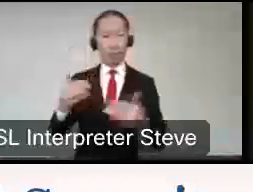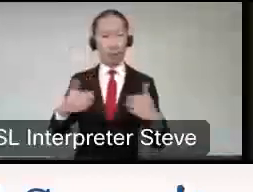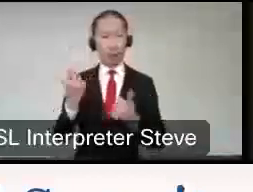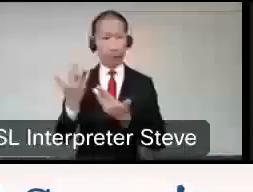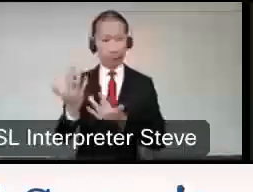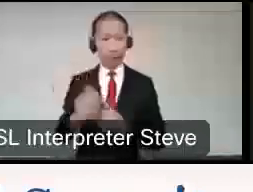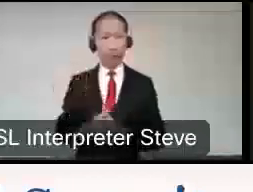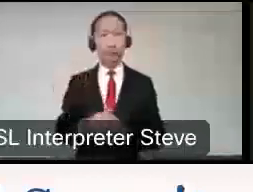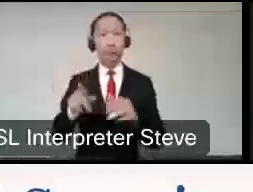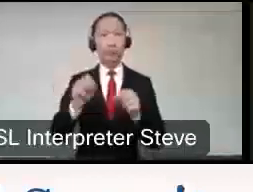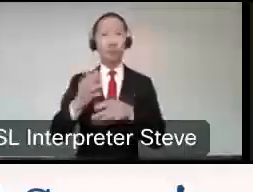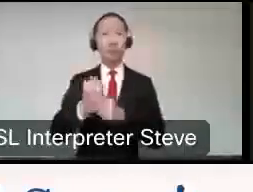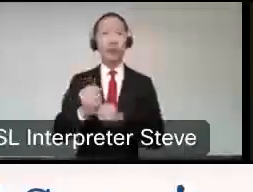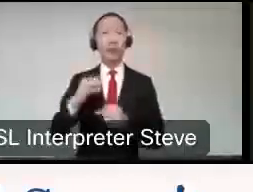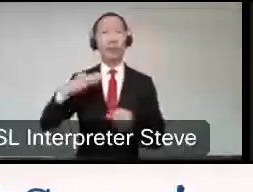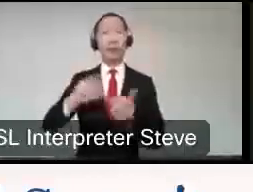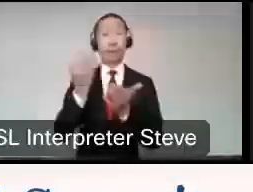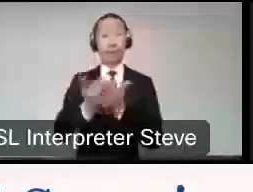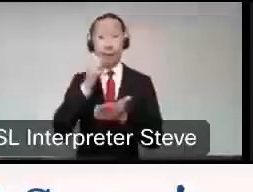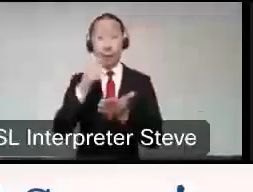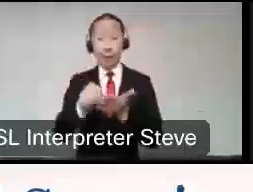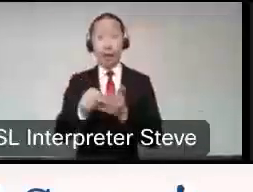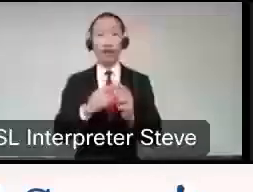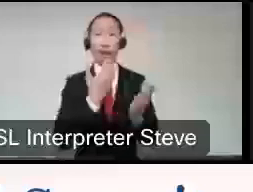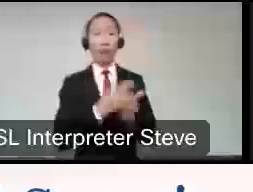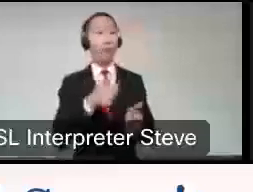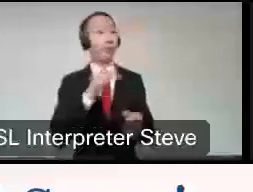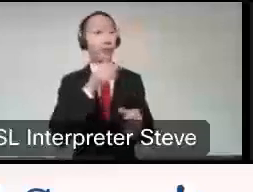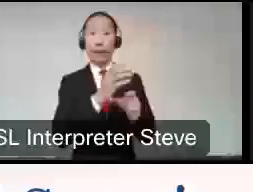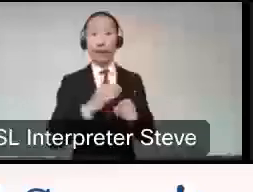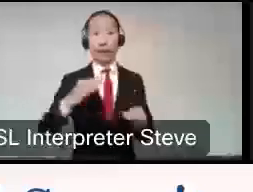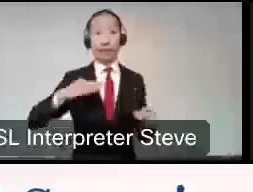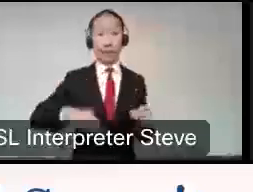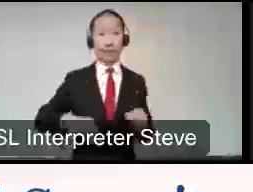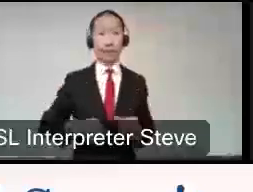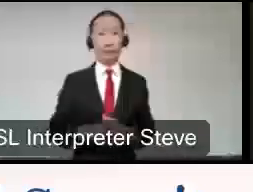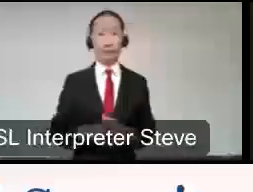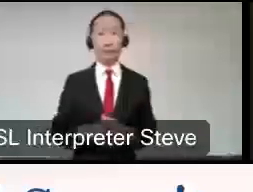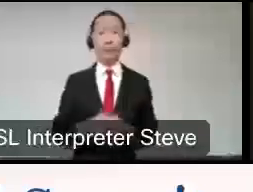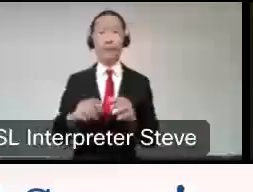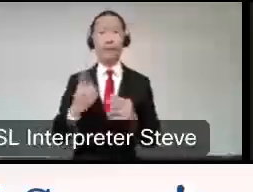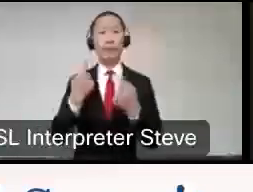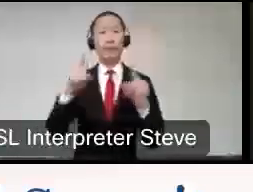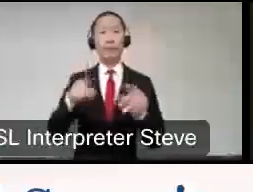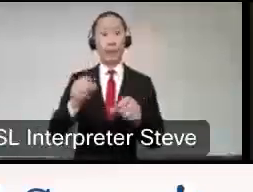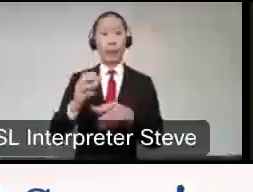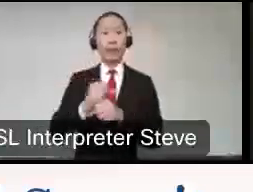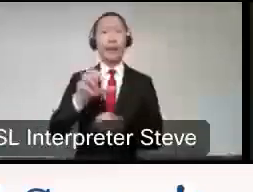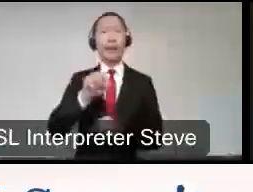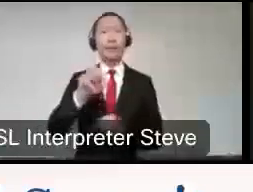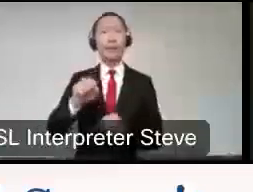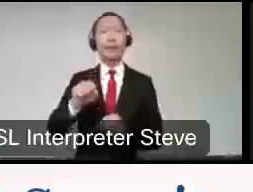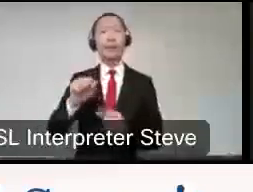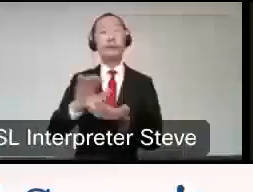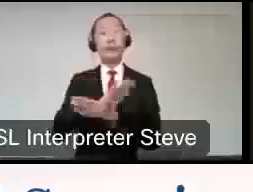you can receive a benefit verification letter as proof that you're not getting benefits. And then finally, you can get your Social Security statement to